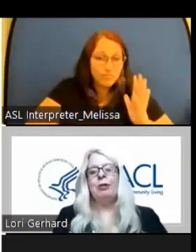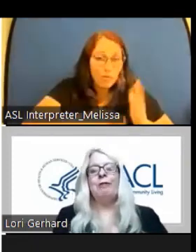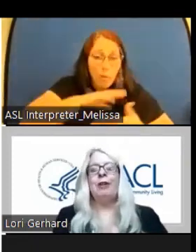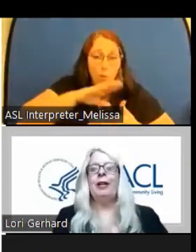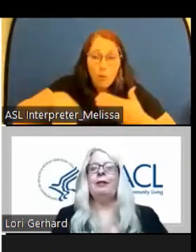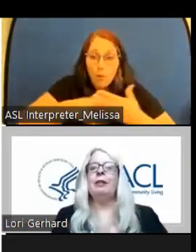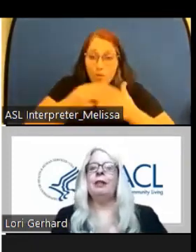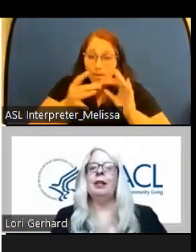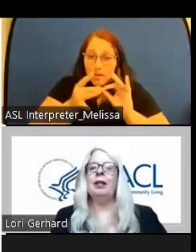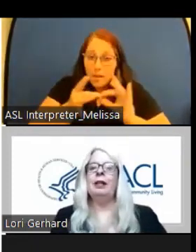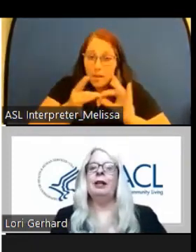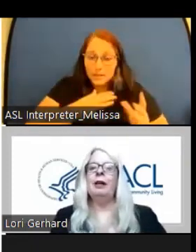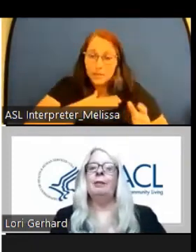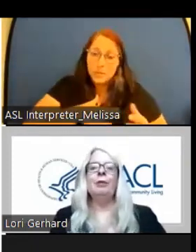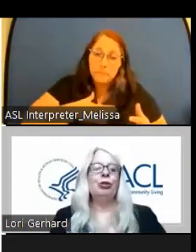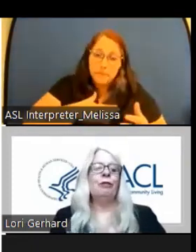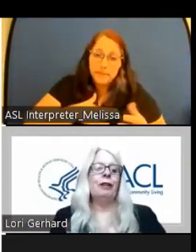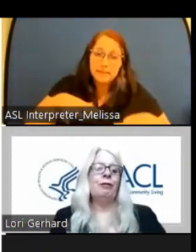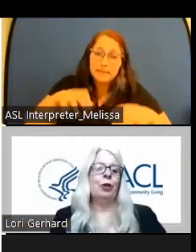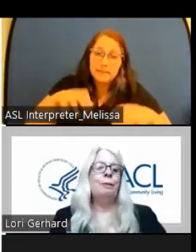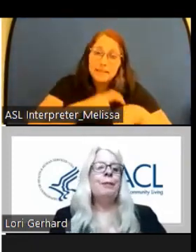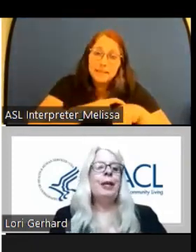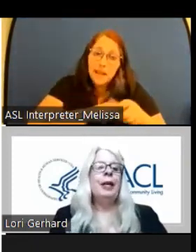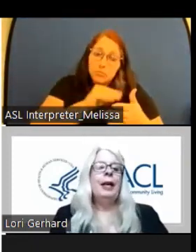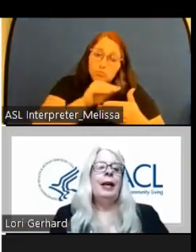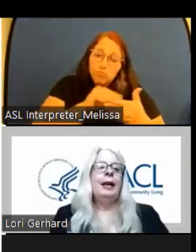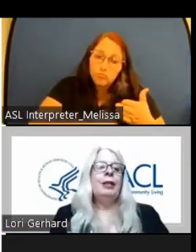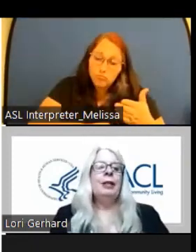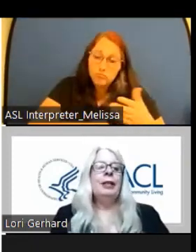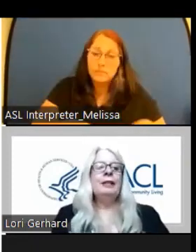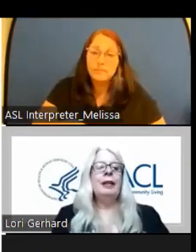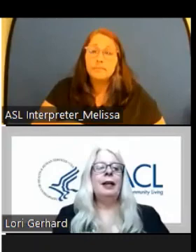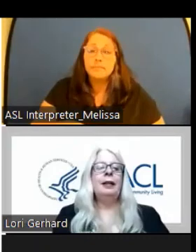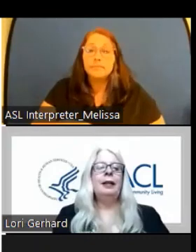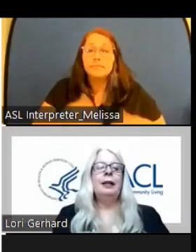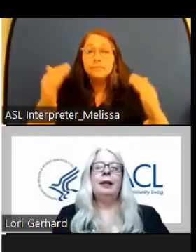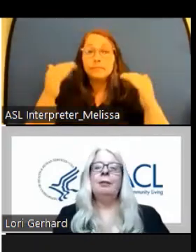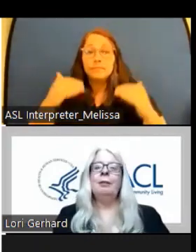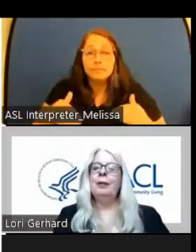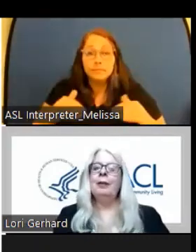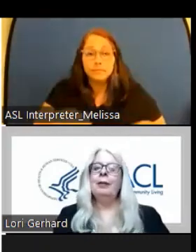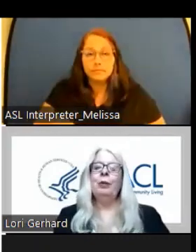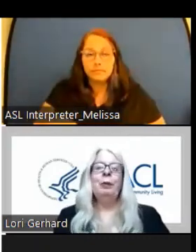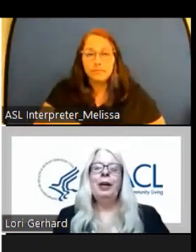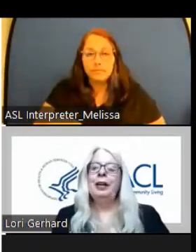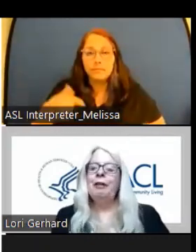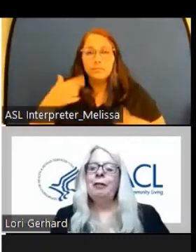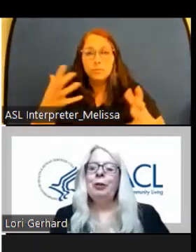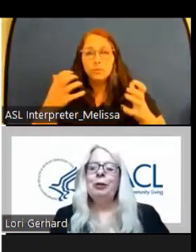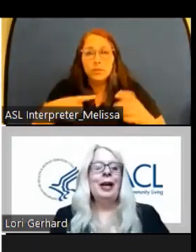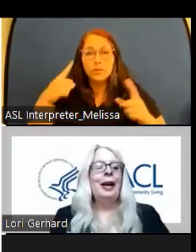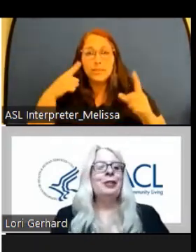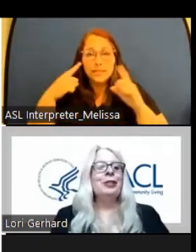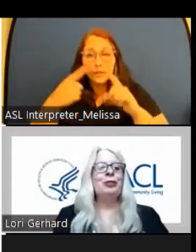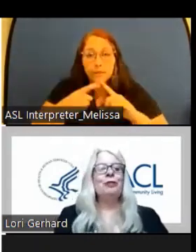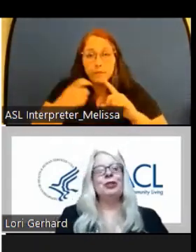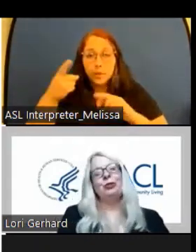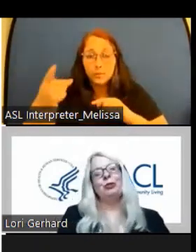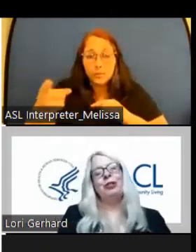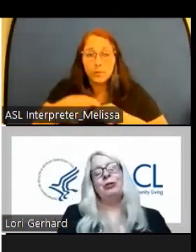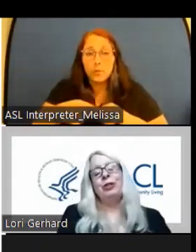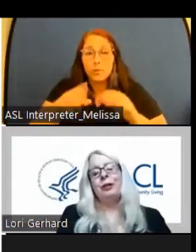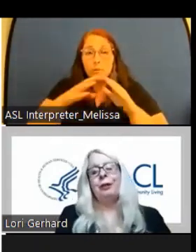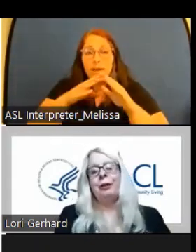time to fill out the survey form. And on the next slide, we want to hear from you. The Housing and